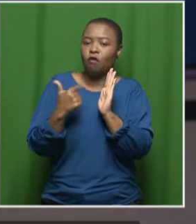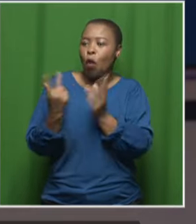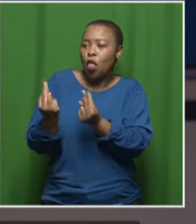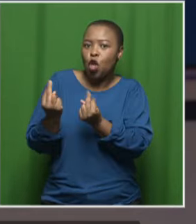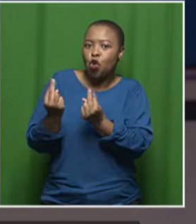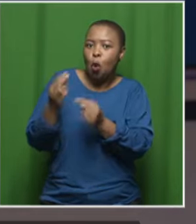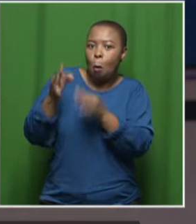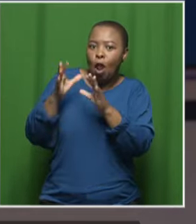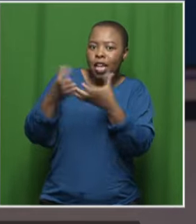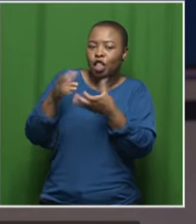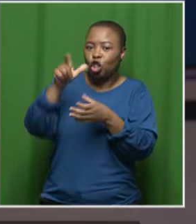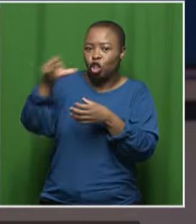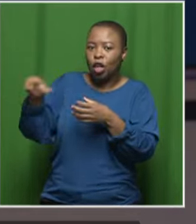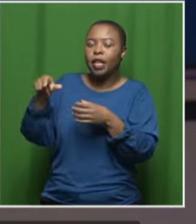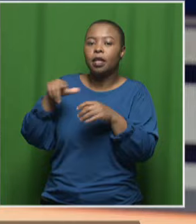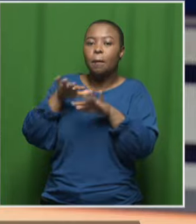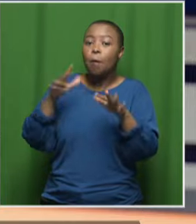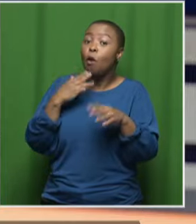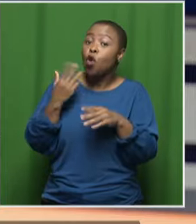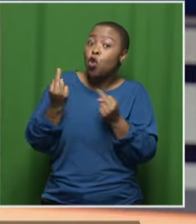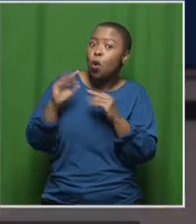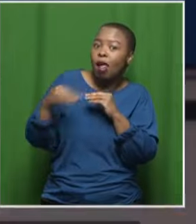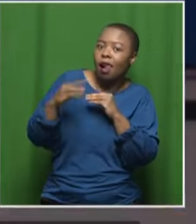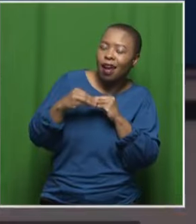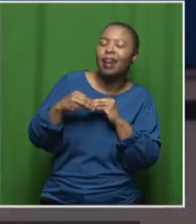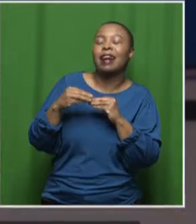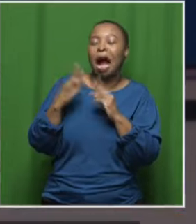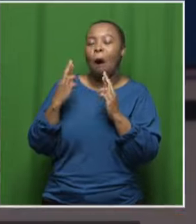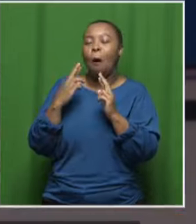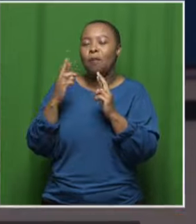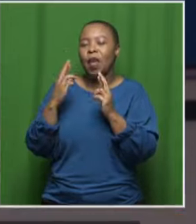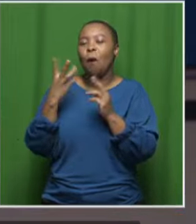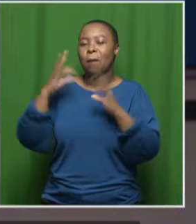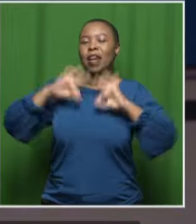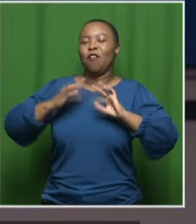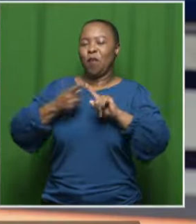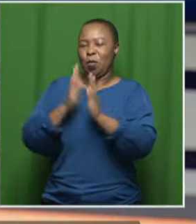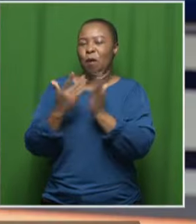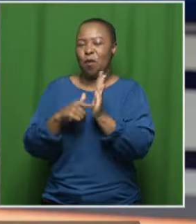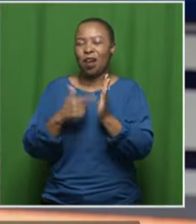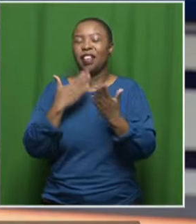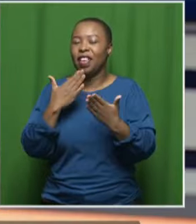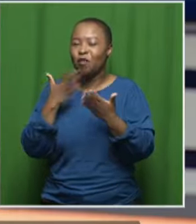fresh blood, as you referred to them. Thank you so much for joining us. Thank you so much for having me. Thank you. Well,